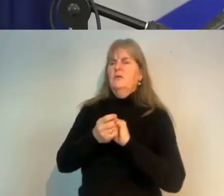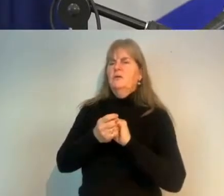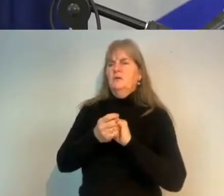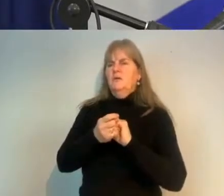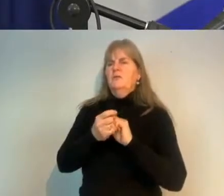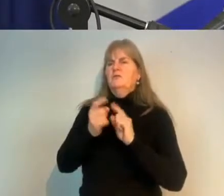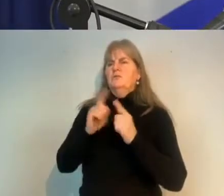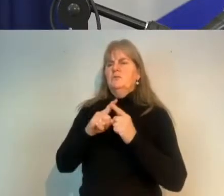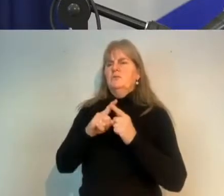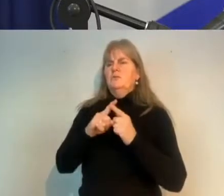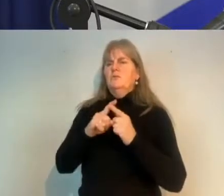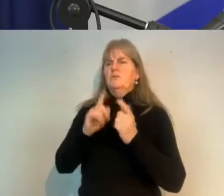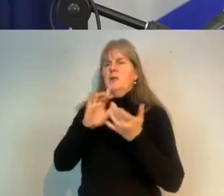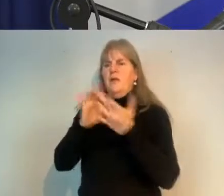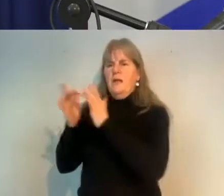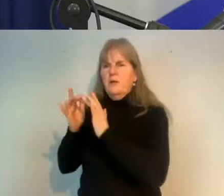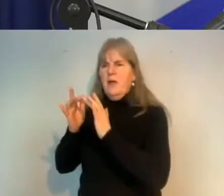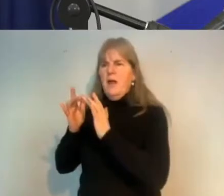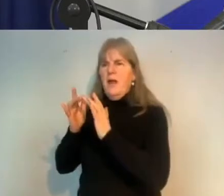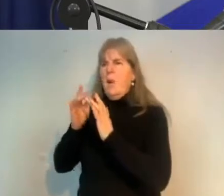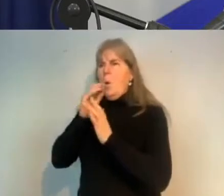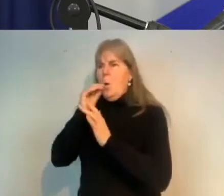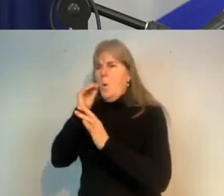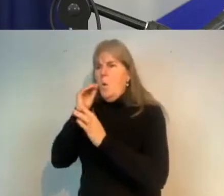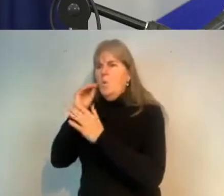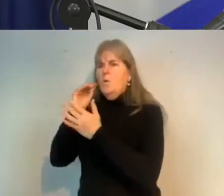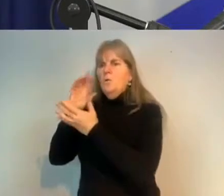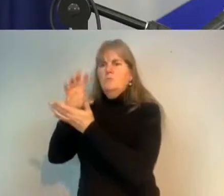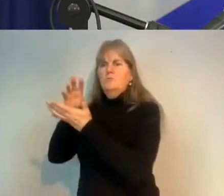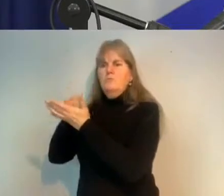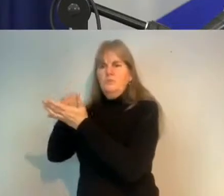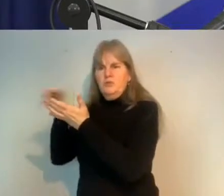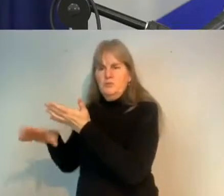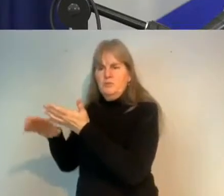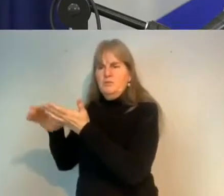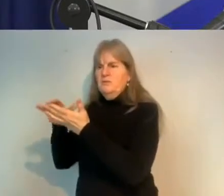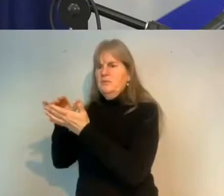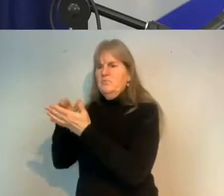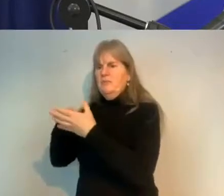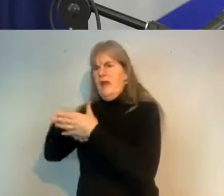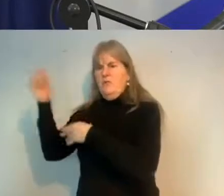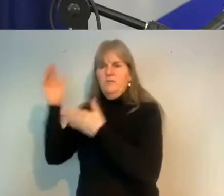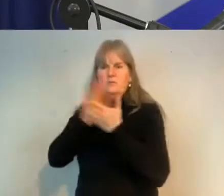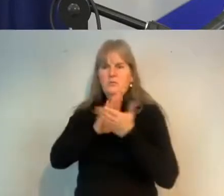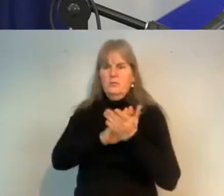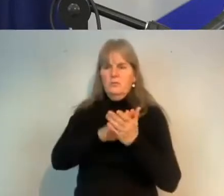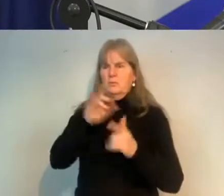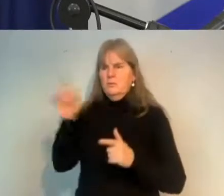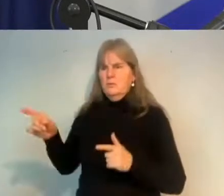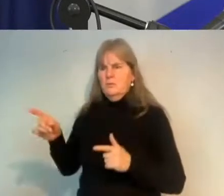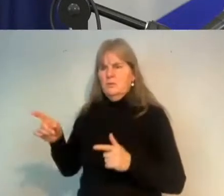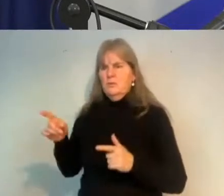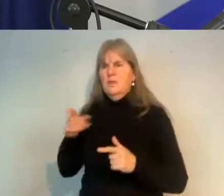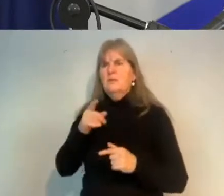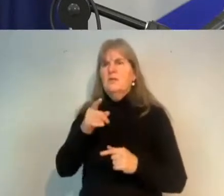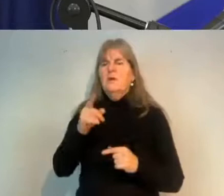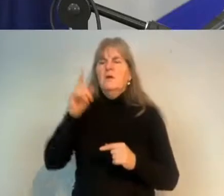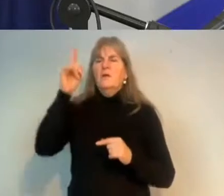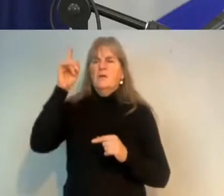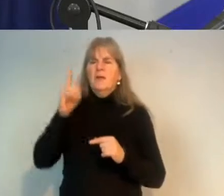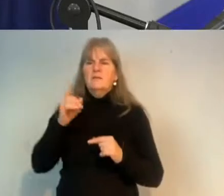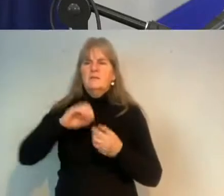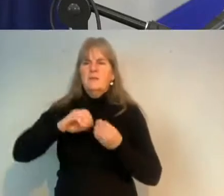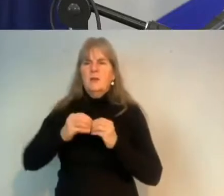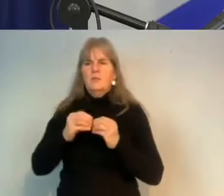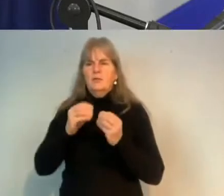So the options that we would look at next would be reducing the number of students in schools. We've done this